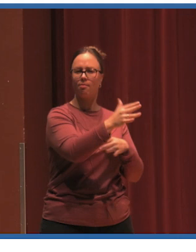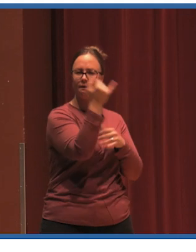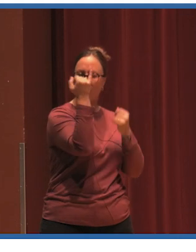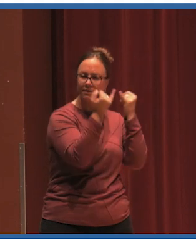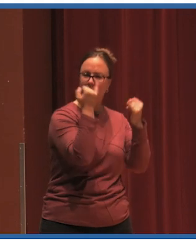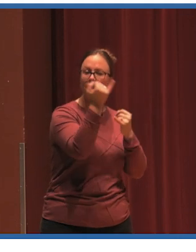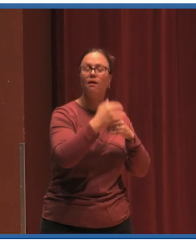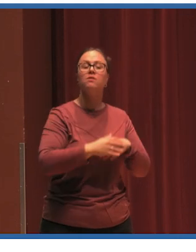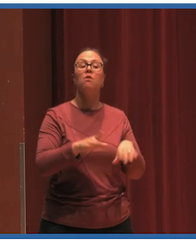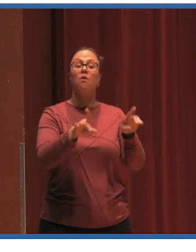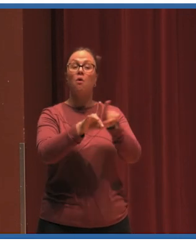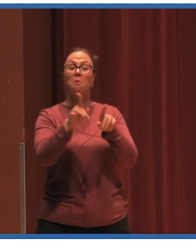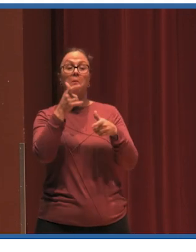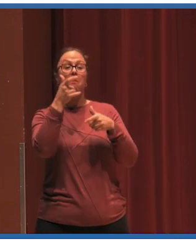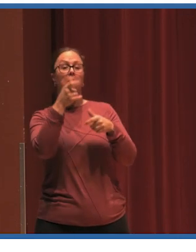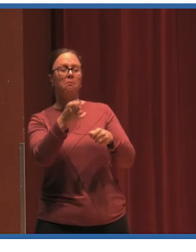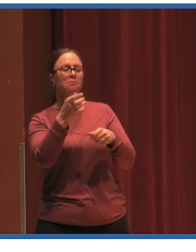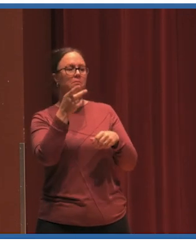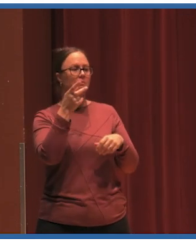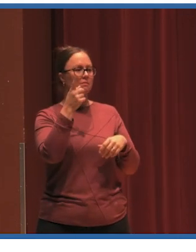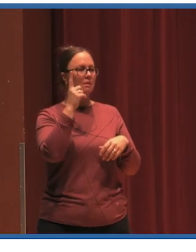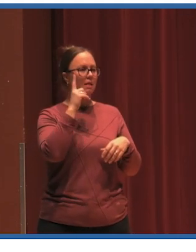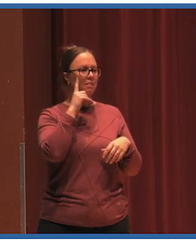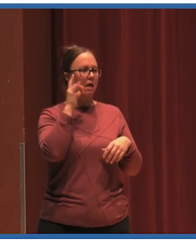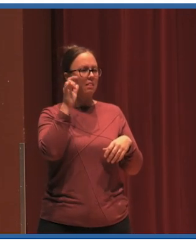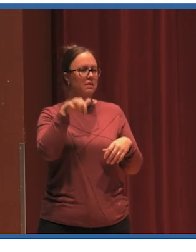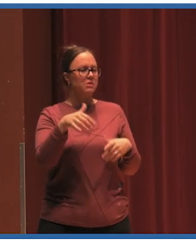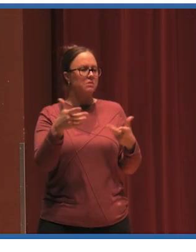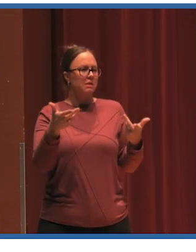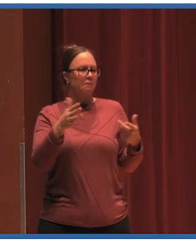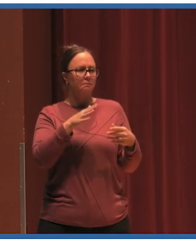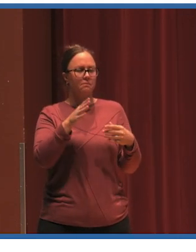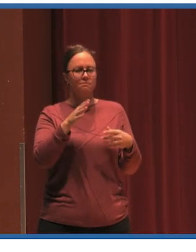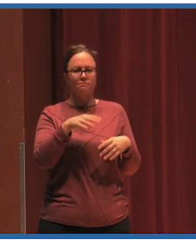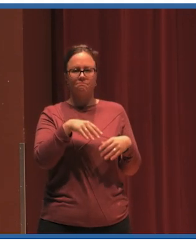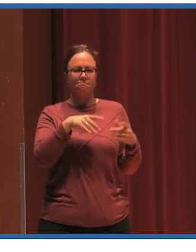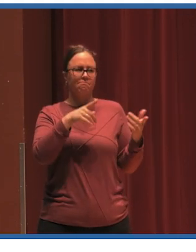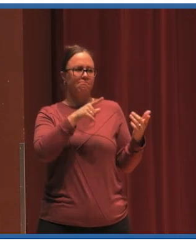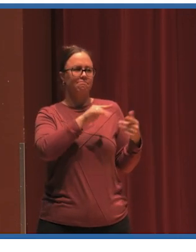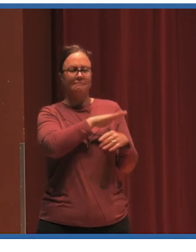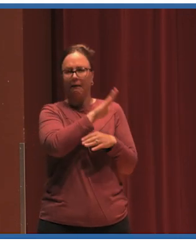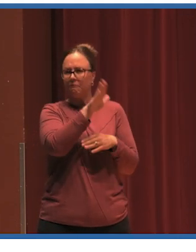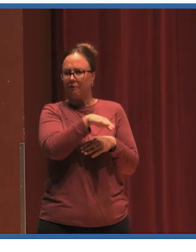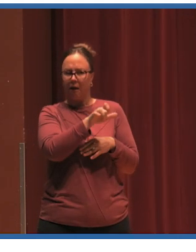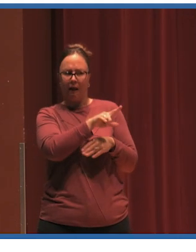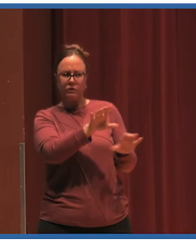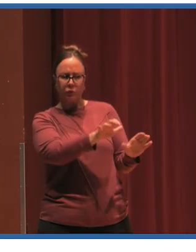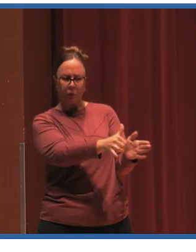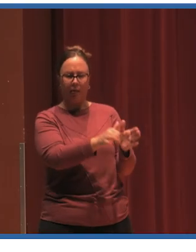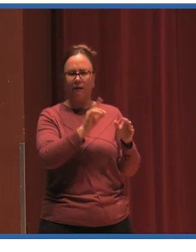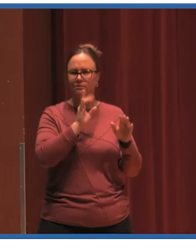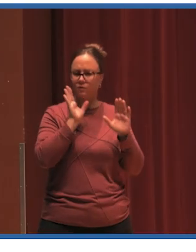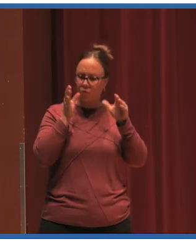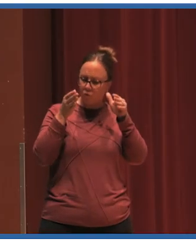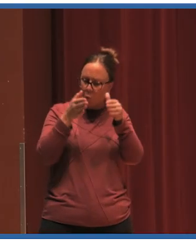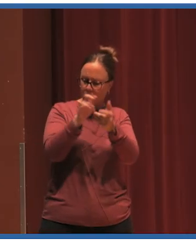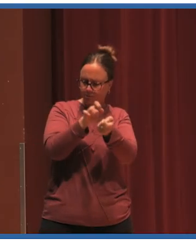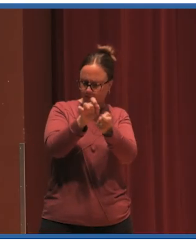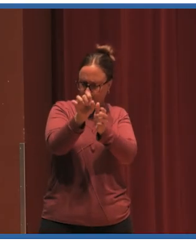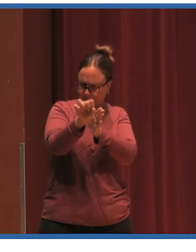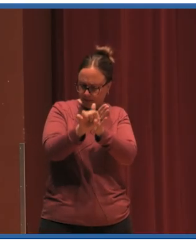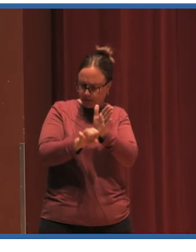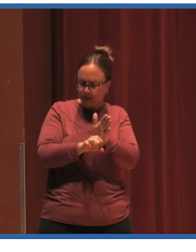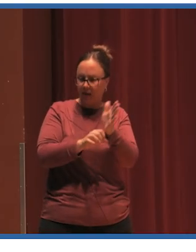also really interesting to see, like, they were all thought this was so novel, like they'd never been asked to do this before, to really focus on a state's cancer